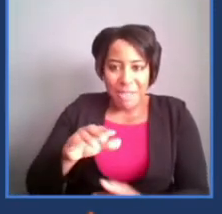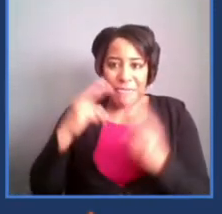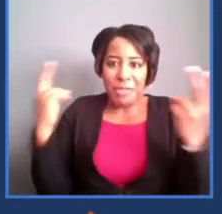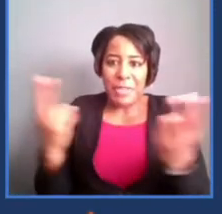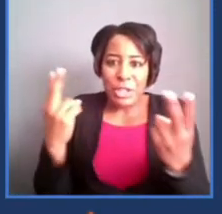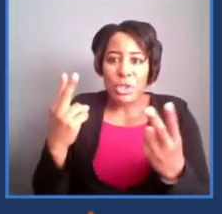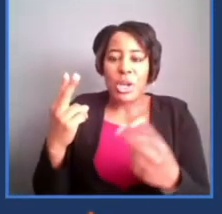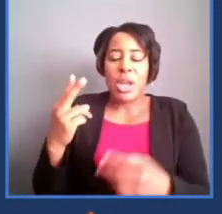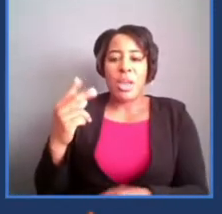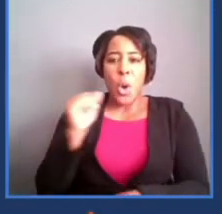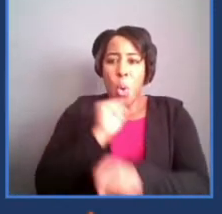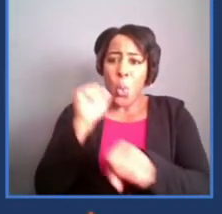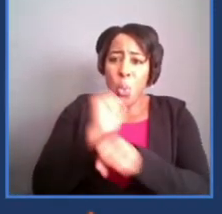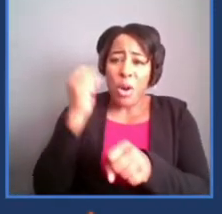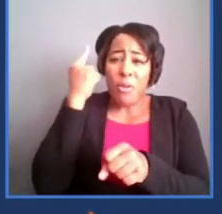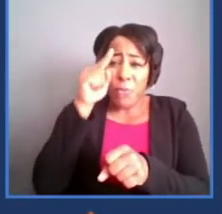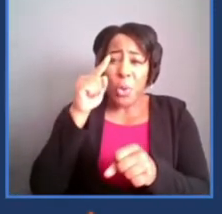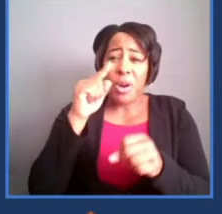Atlanta, are you ready to work?